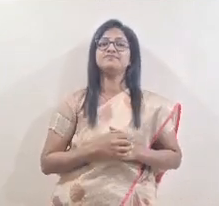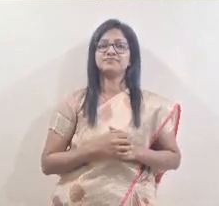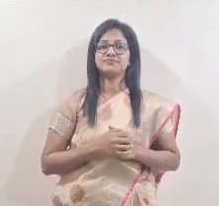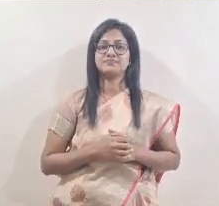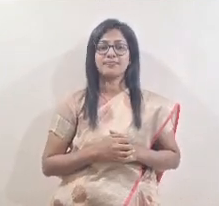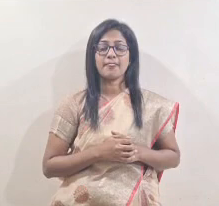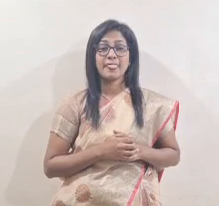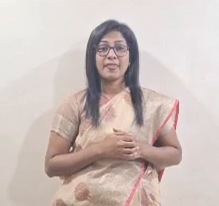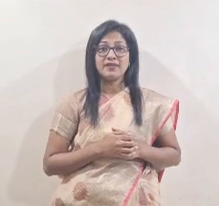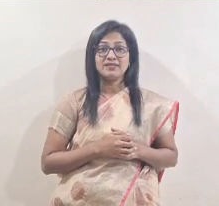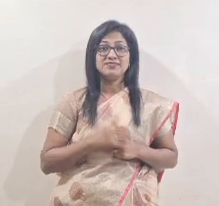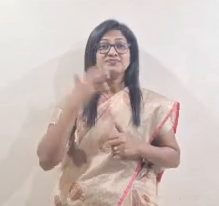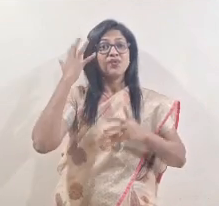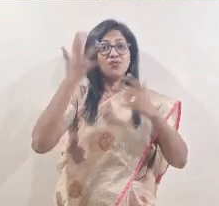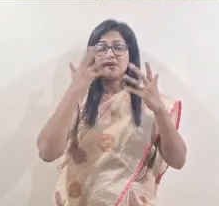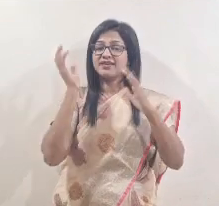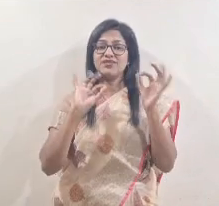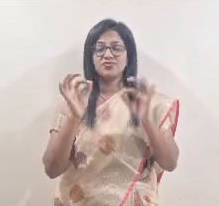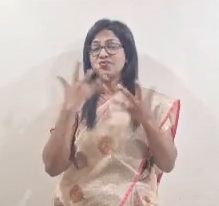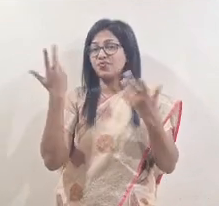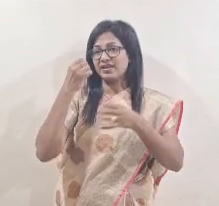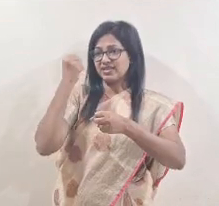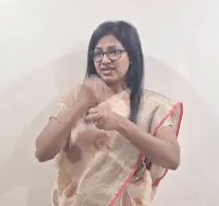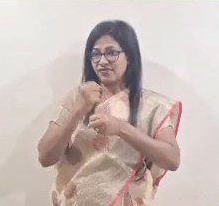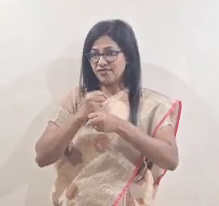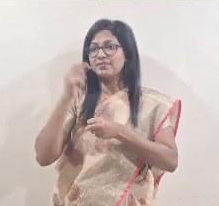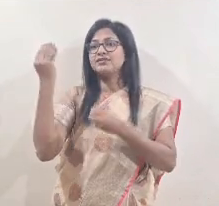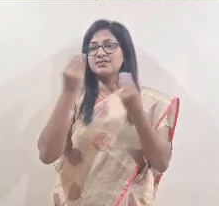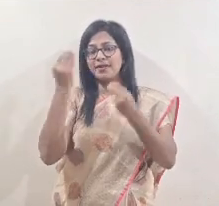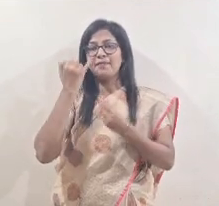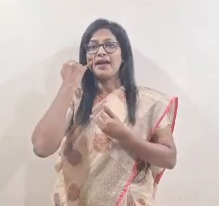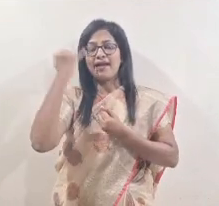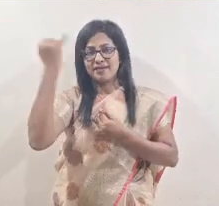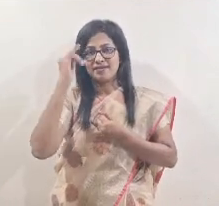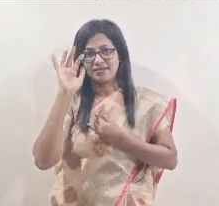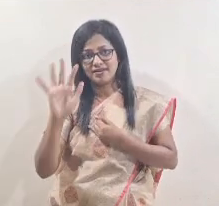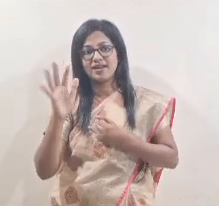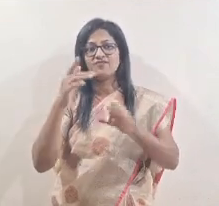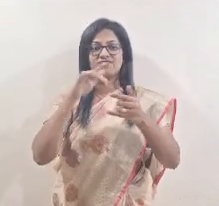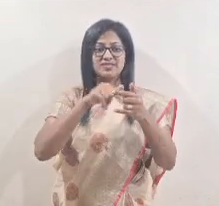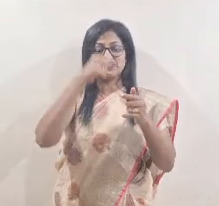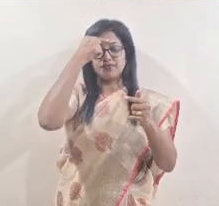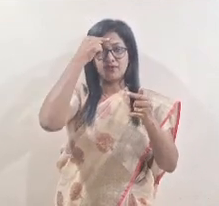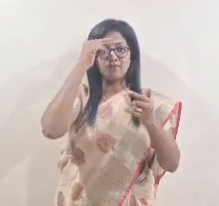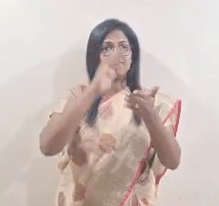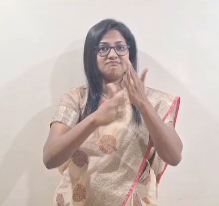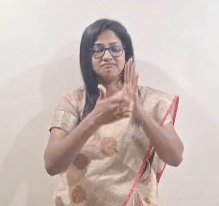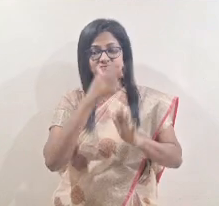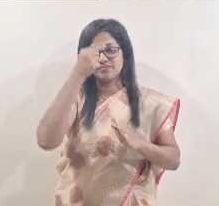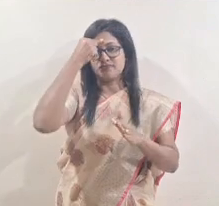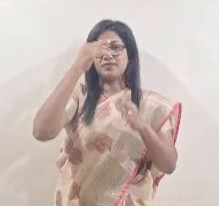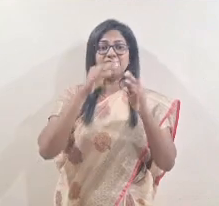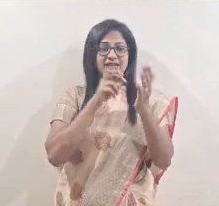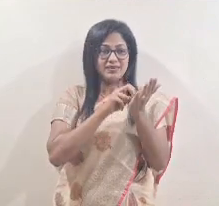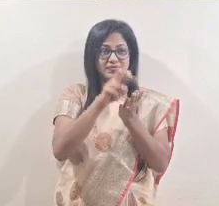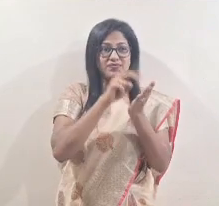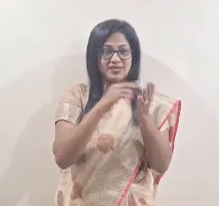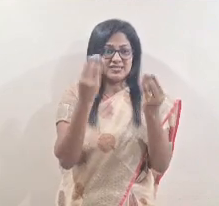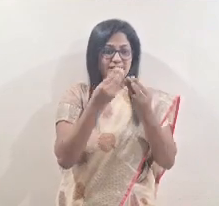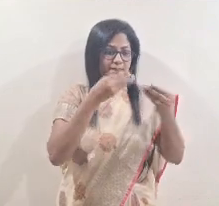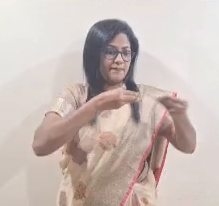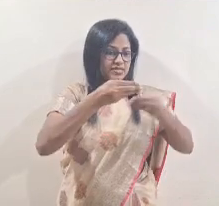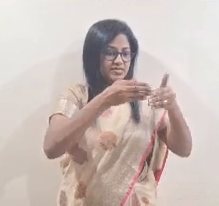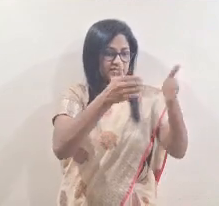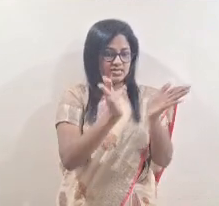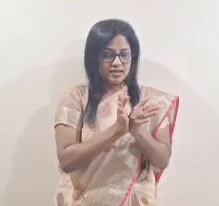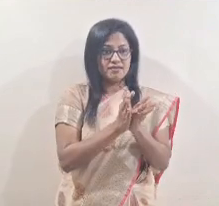And worry not, because our government is taking some initiative to tackle these problems and trying to pedestrianize some of the commercial